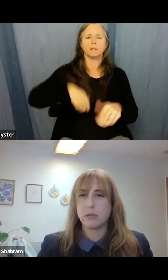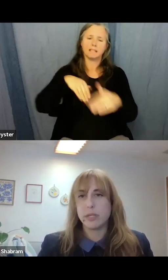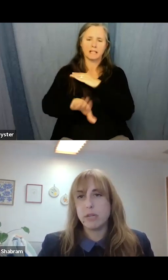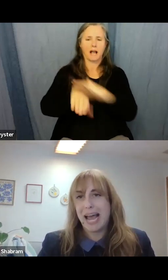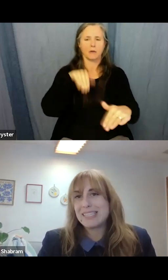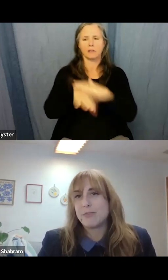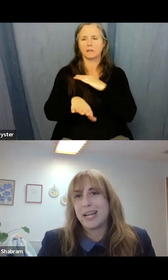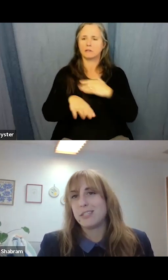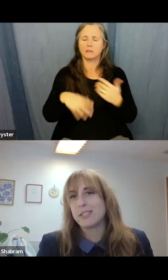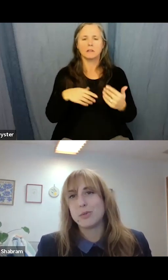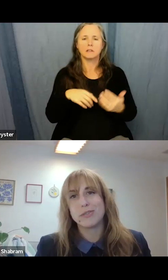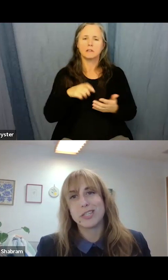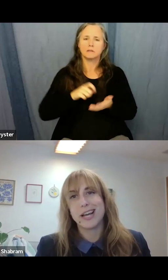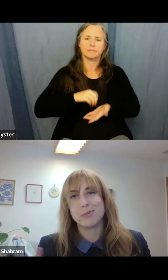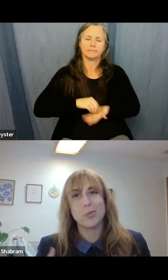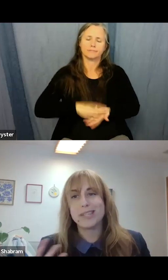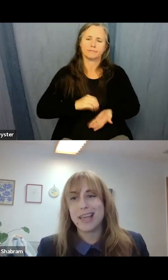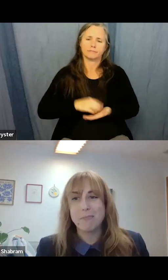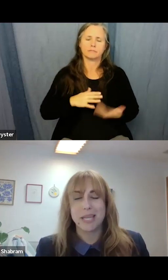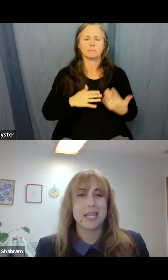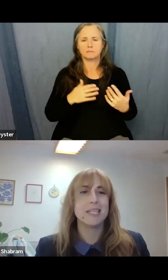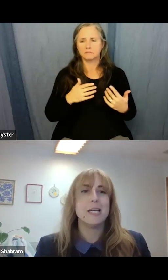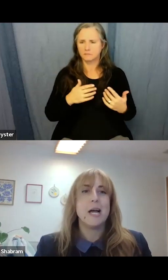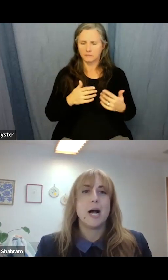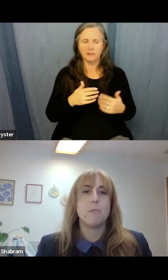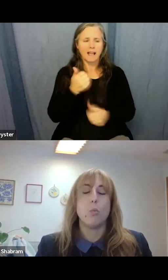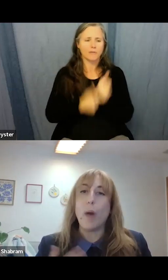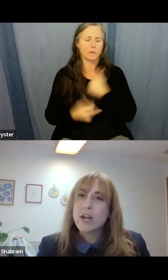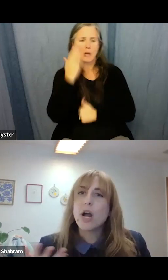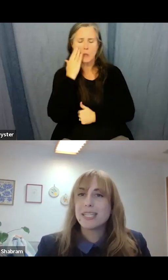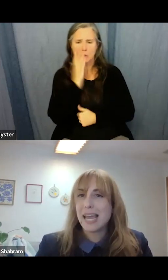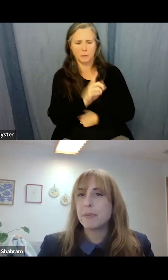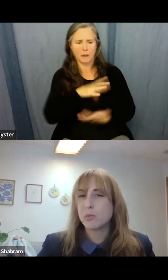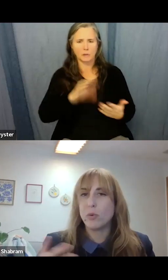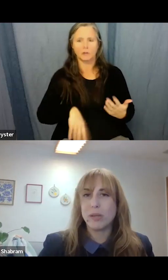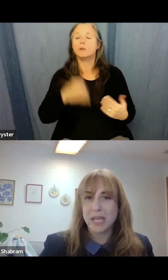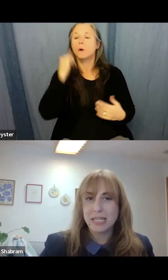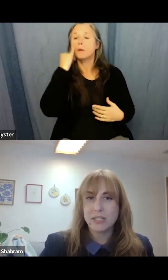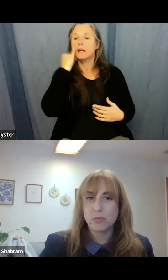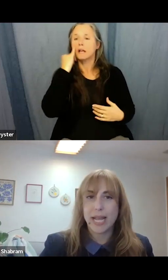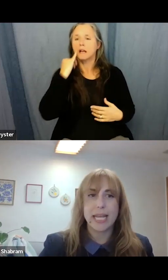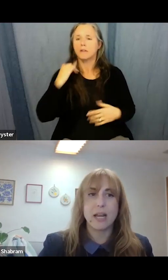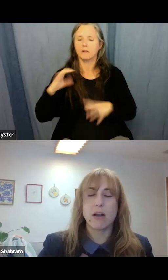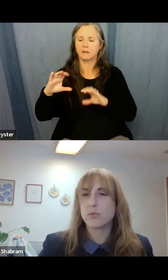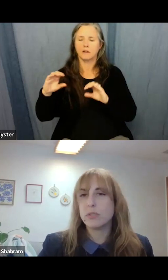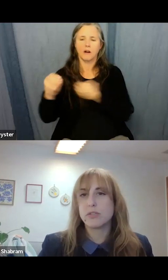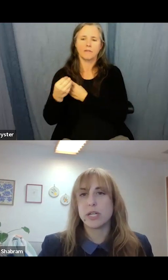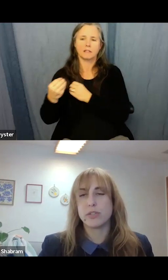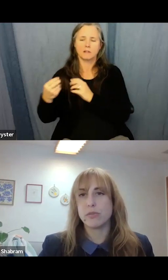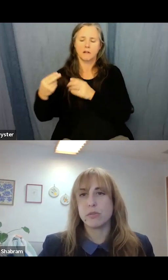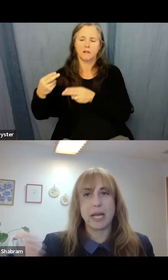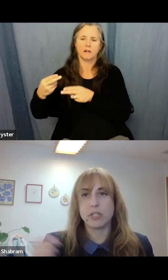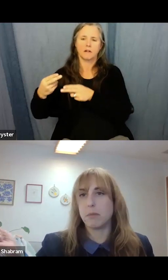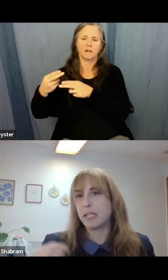I've already said, we don't ask for ages most of the time. So what does that mean? Where on campus will we meet, right? In our school